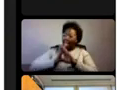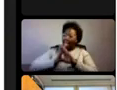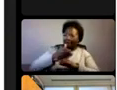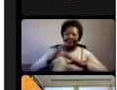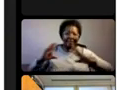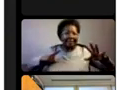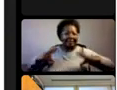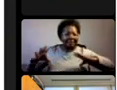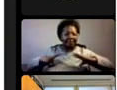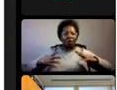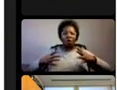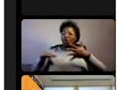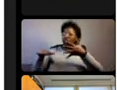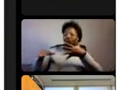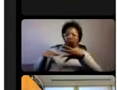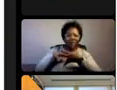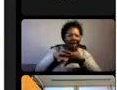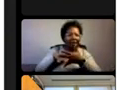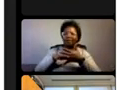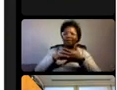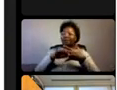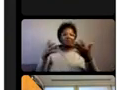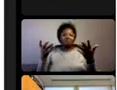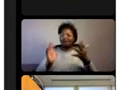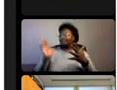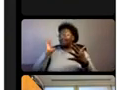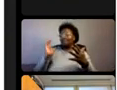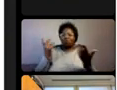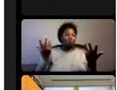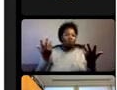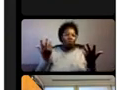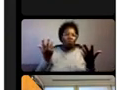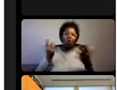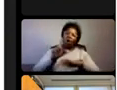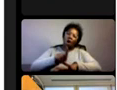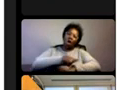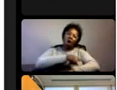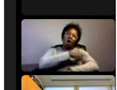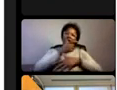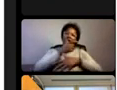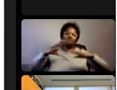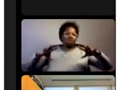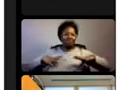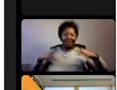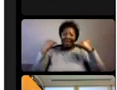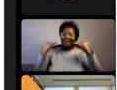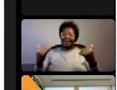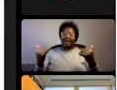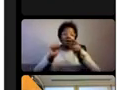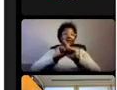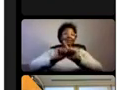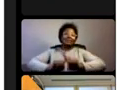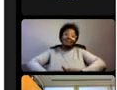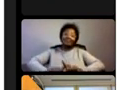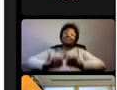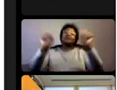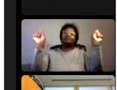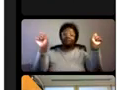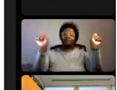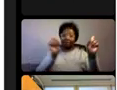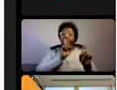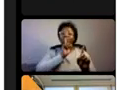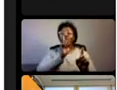some seasonal break or a long vacation, right? So this is phenomenal. This entire idea has